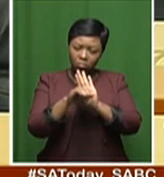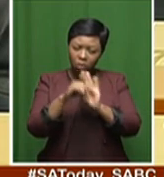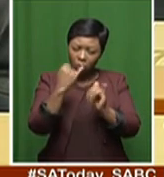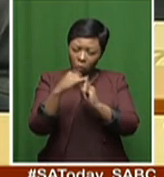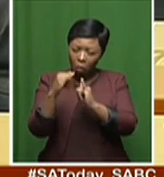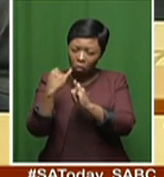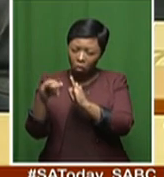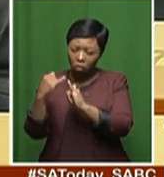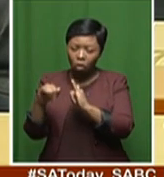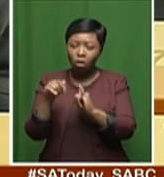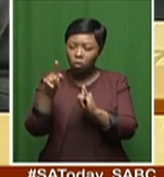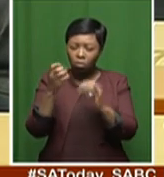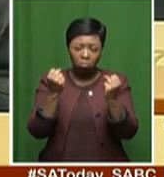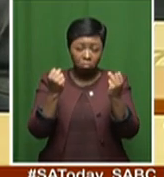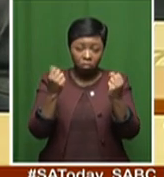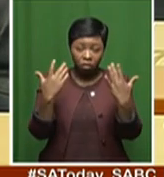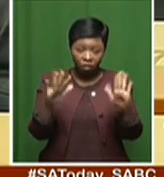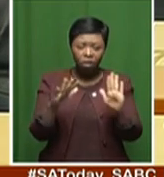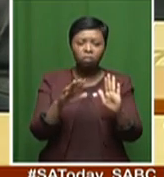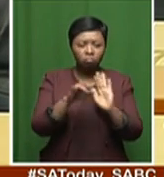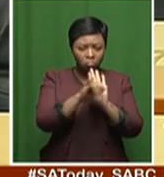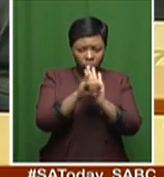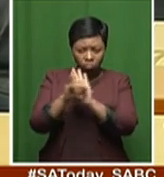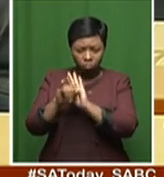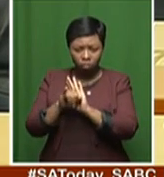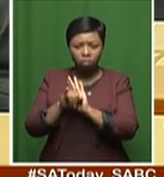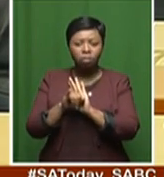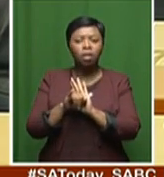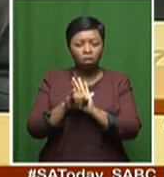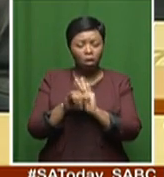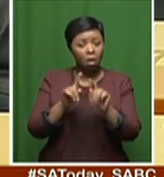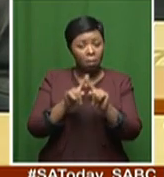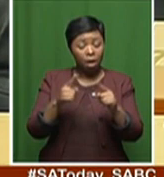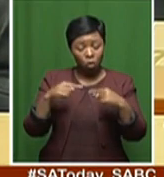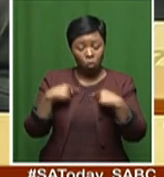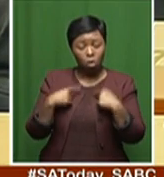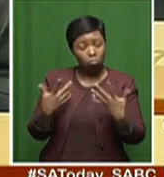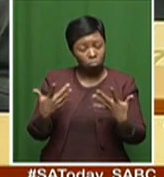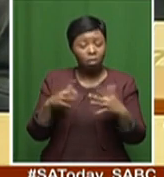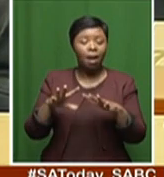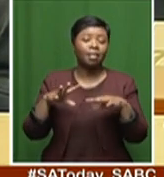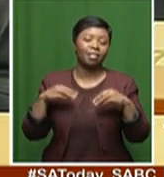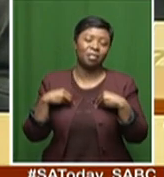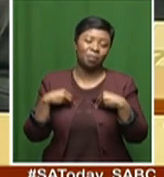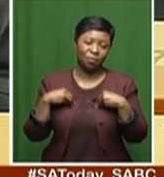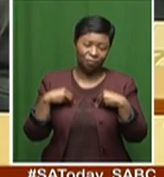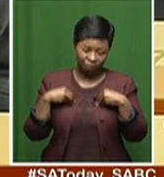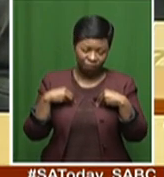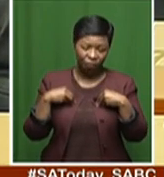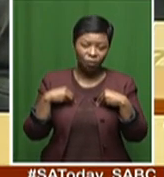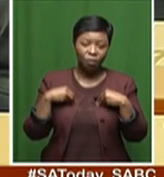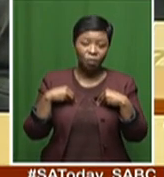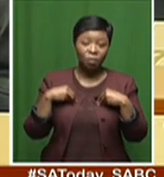have spoken about. We do, however, accept that it is necessary for the Commission to examine